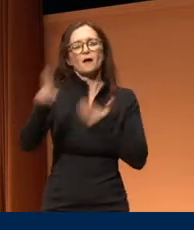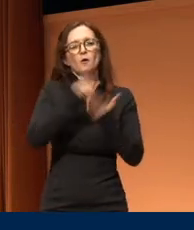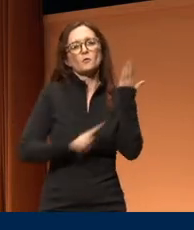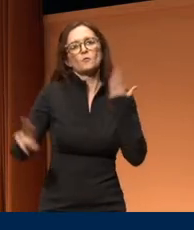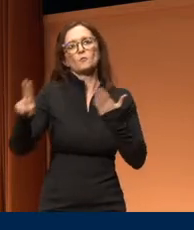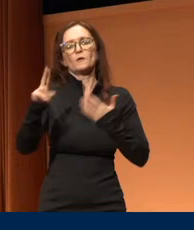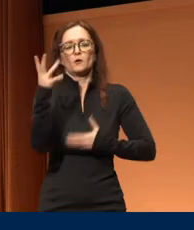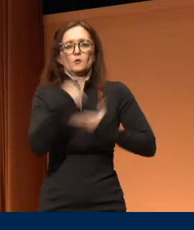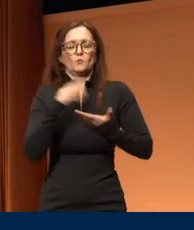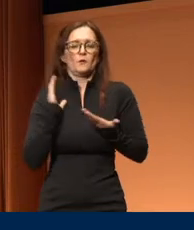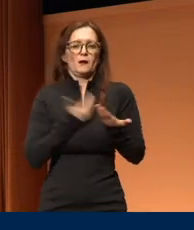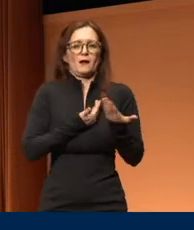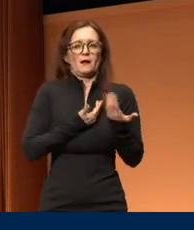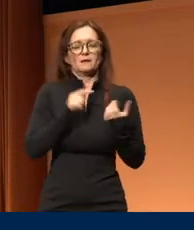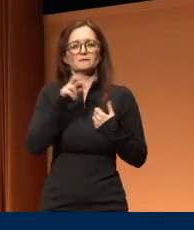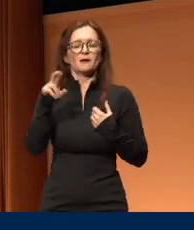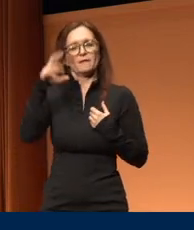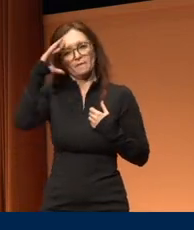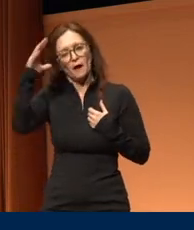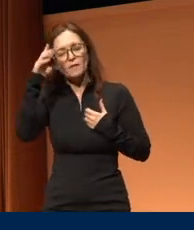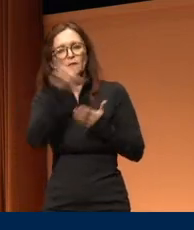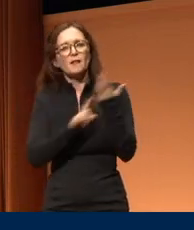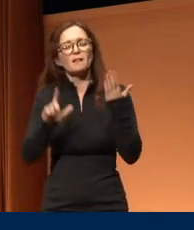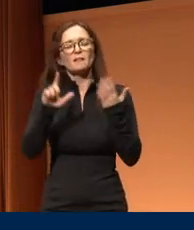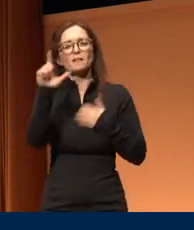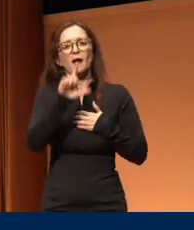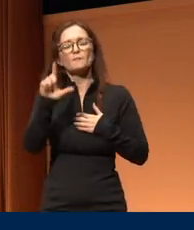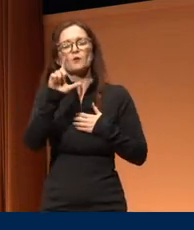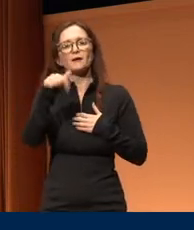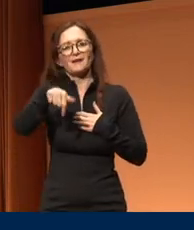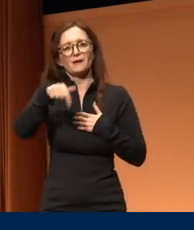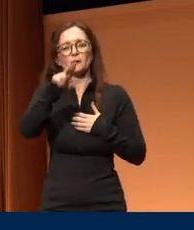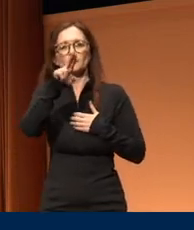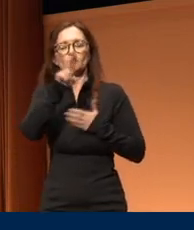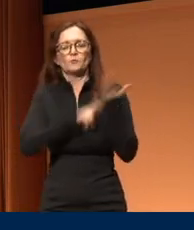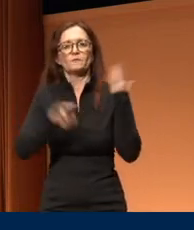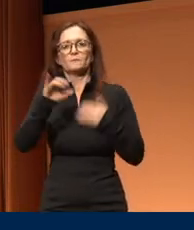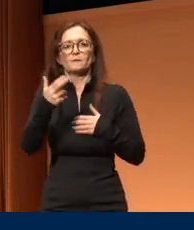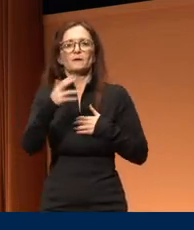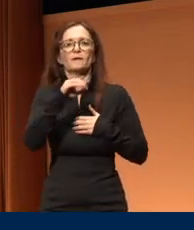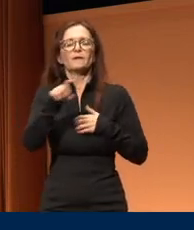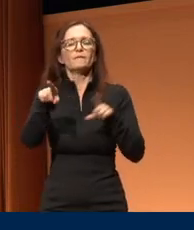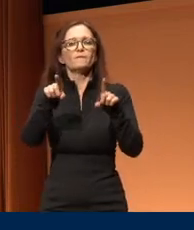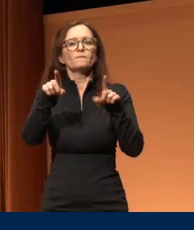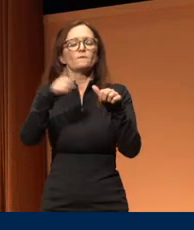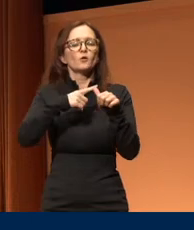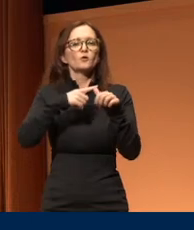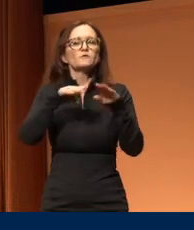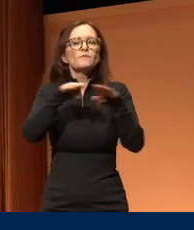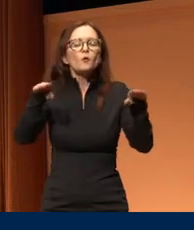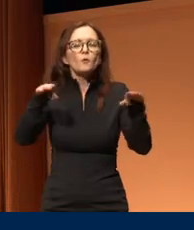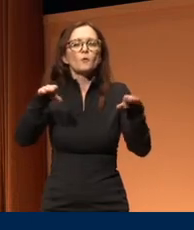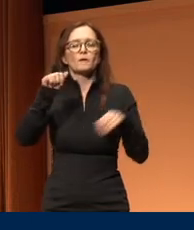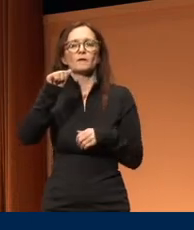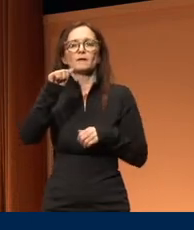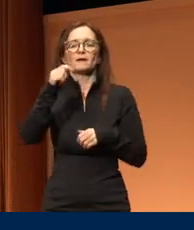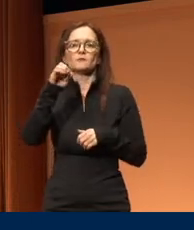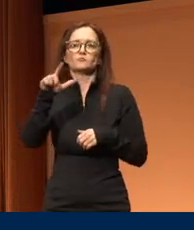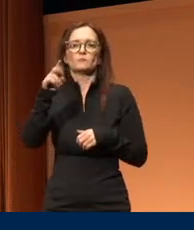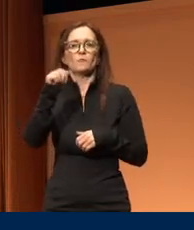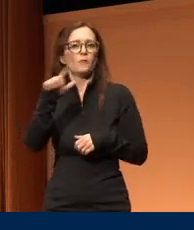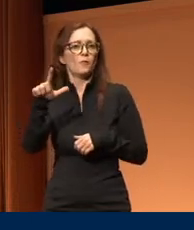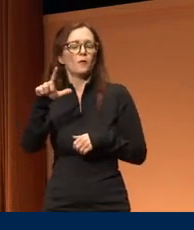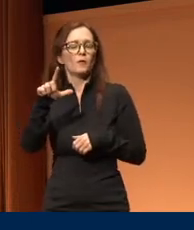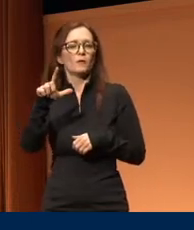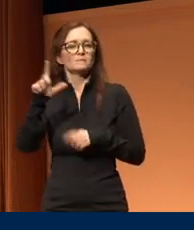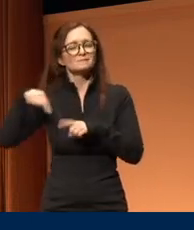our own splendid Tanner Philosophy Library here at Michigan on the first floor of Angel Hall. Over